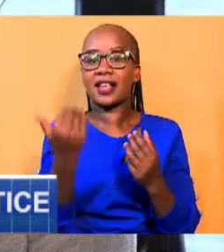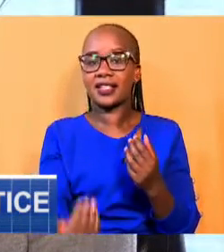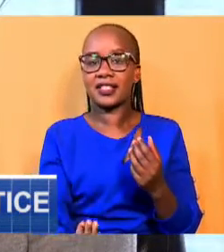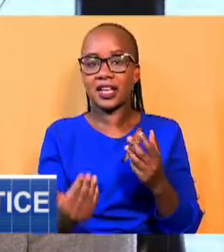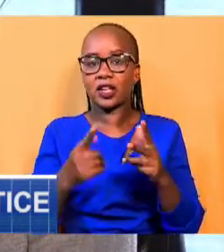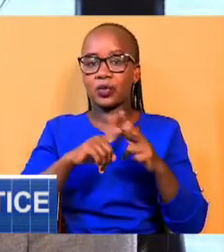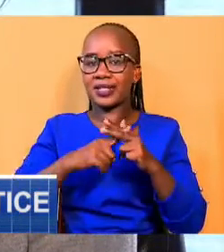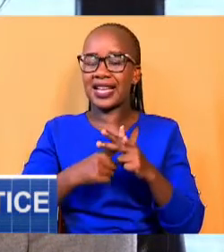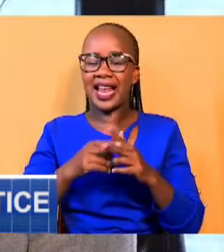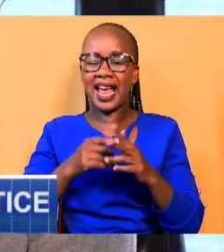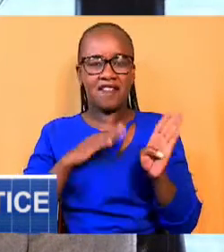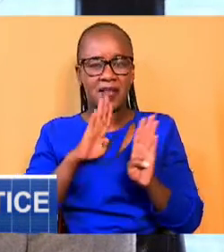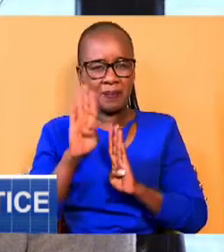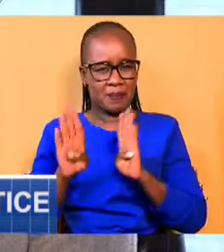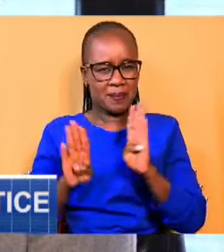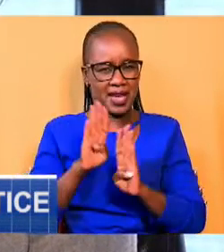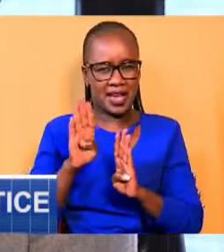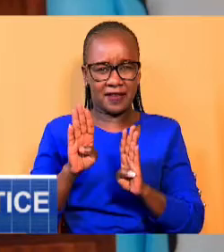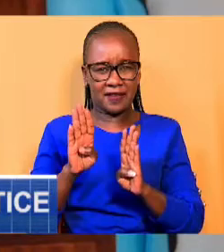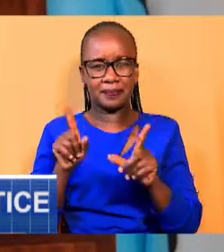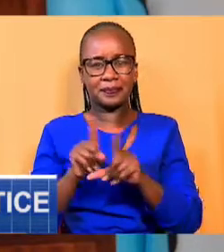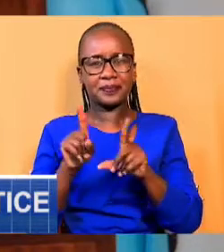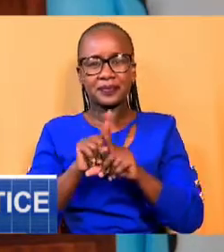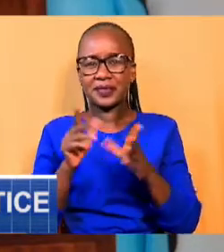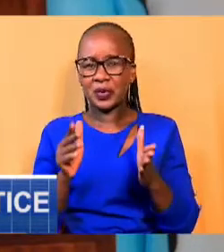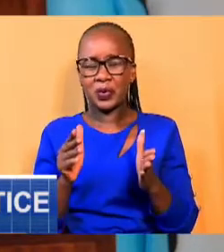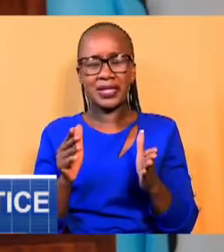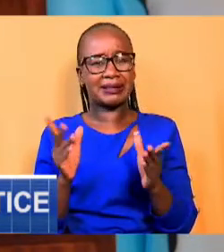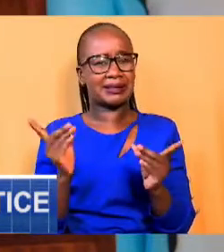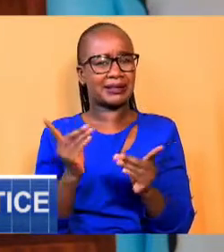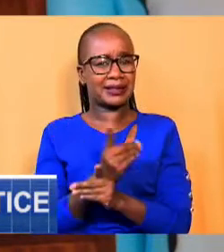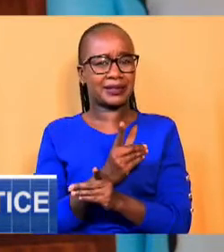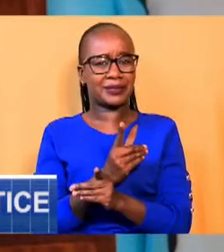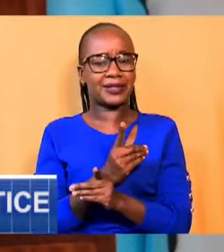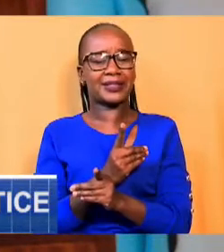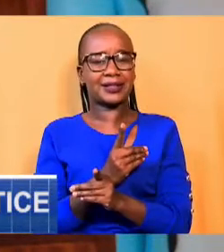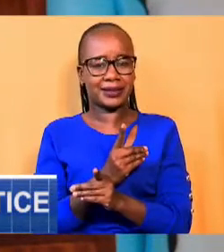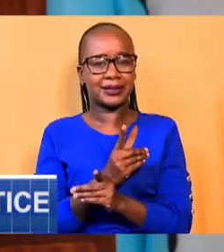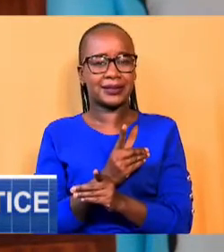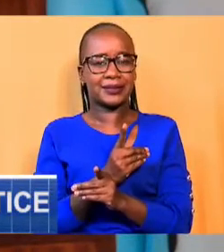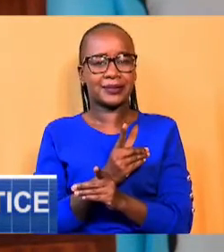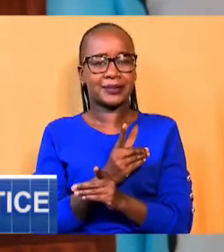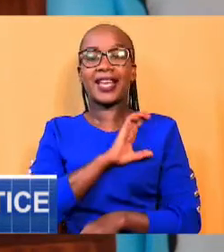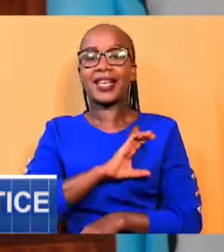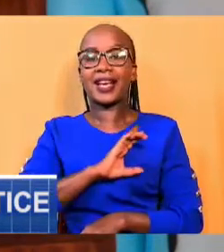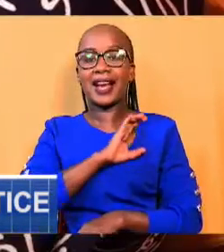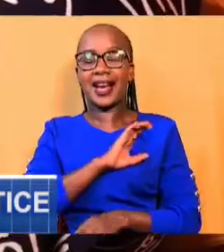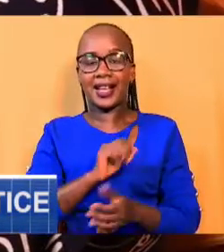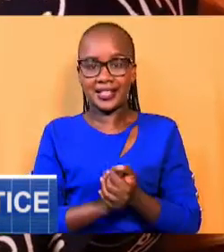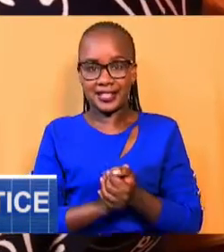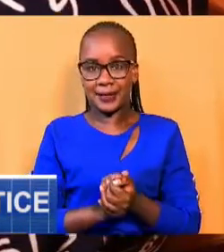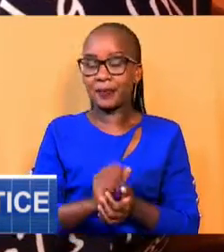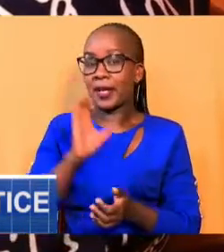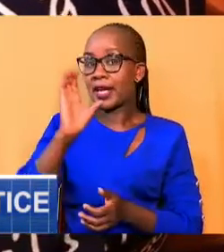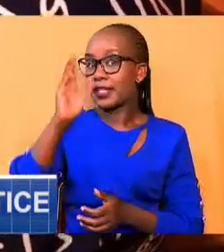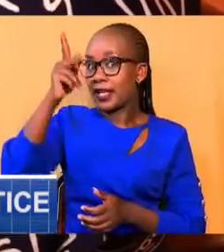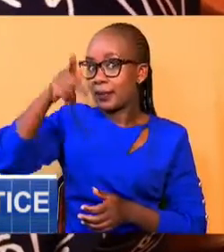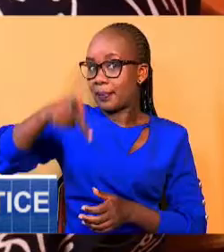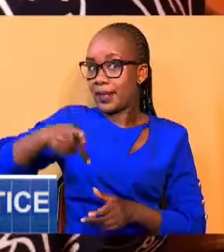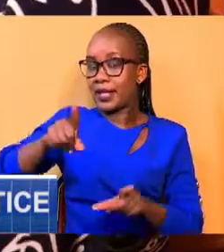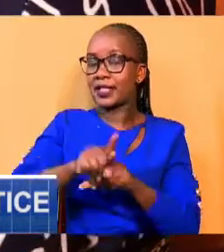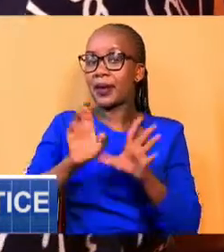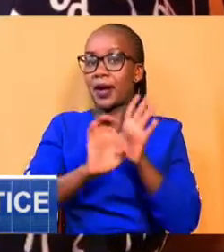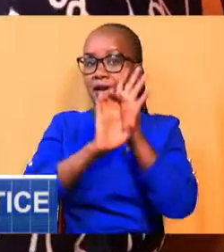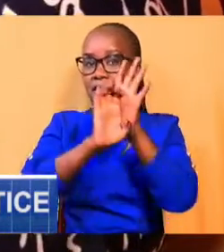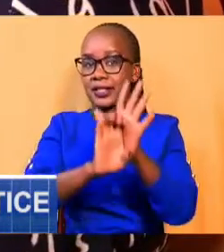children tend to start having behaviors and mannerisms that are repetitive in character. Cerebral palsy, being